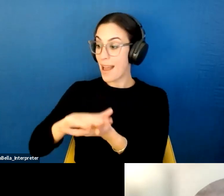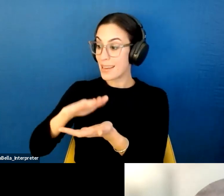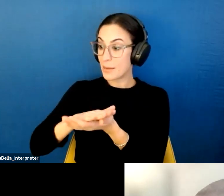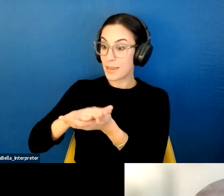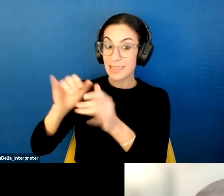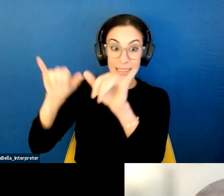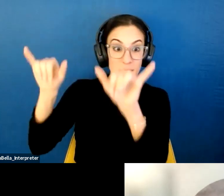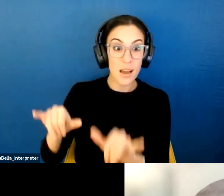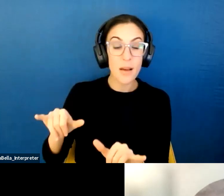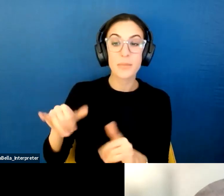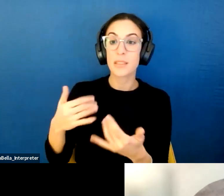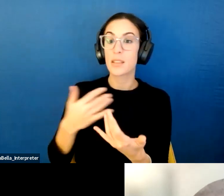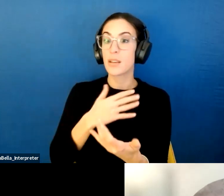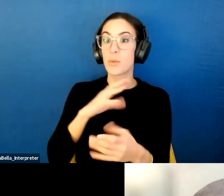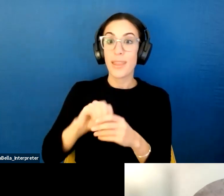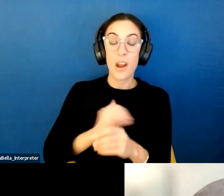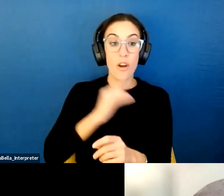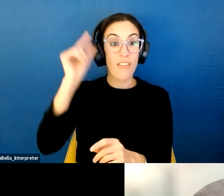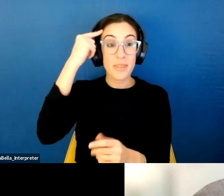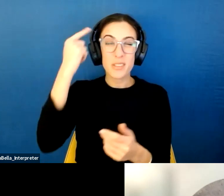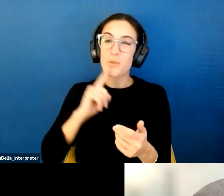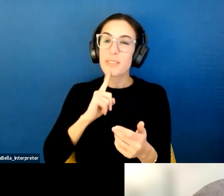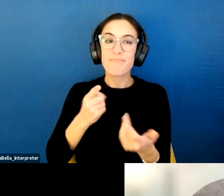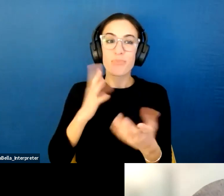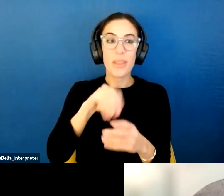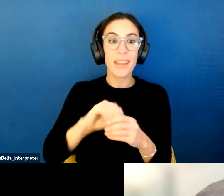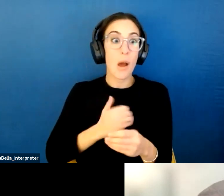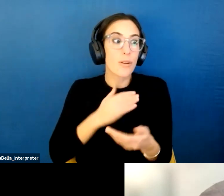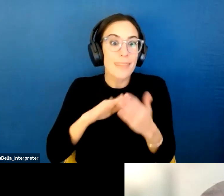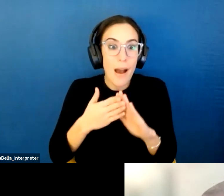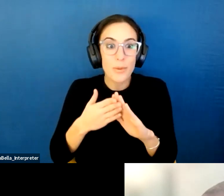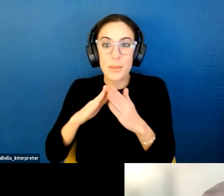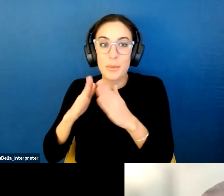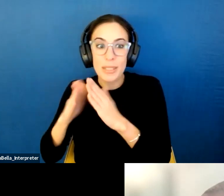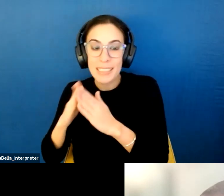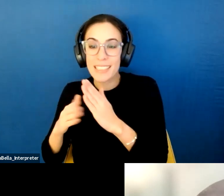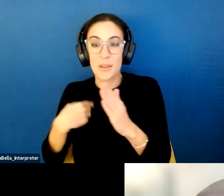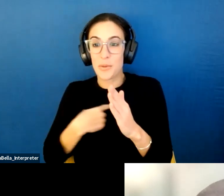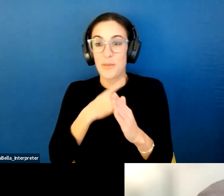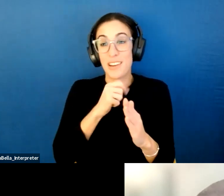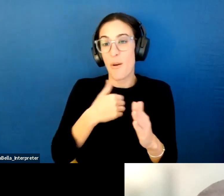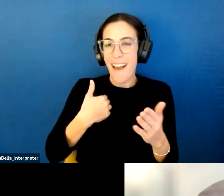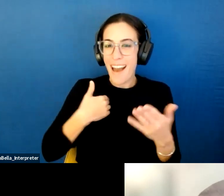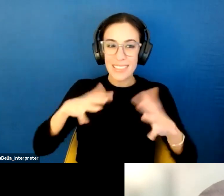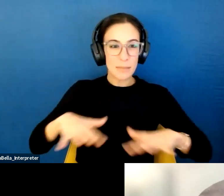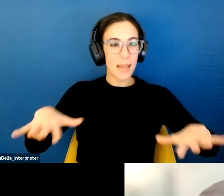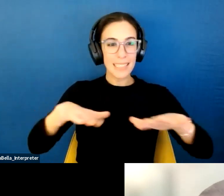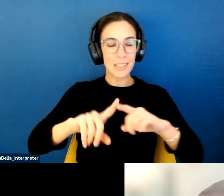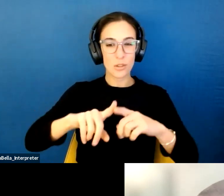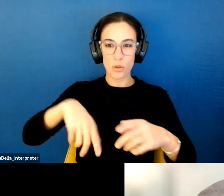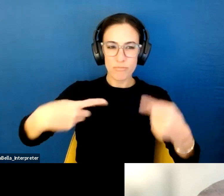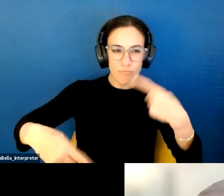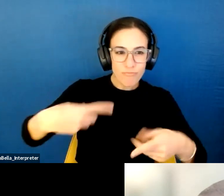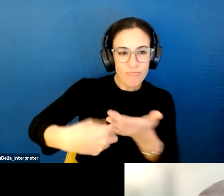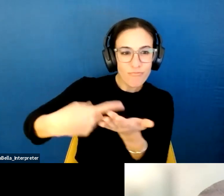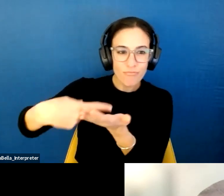institutions, within our governments, within our own towns and communities to have these conversations and have a conversation